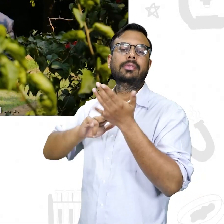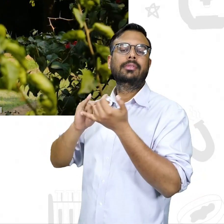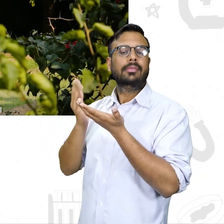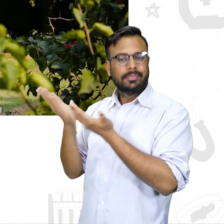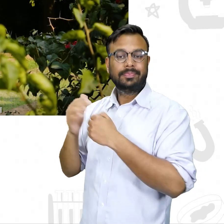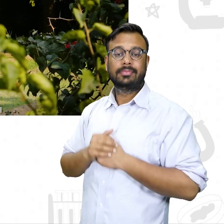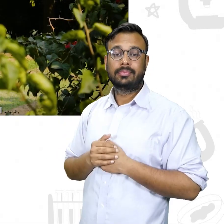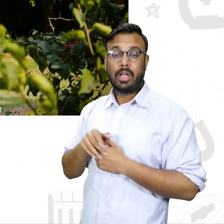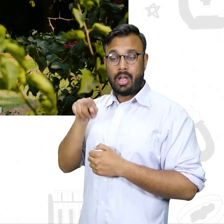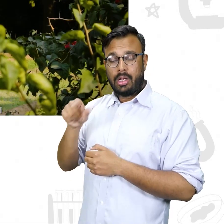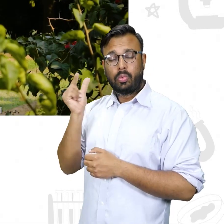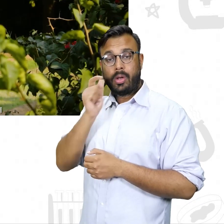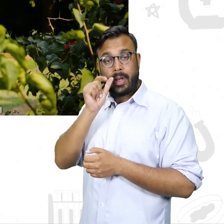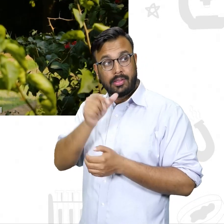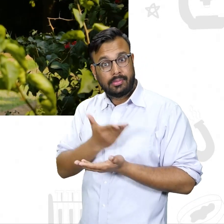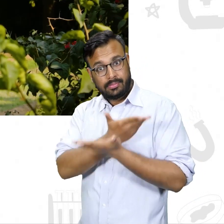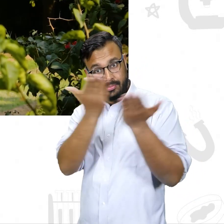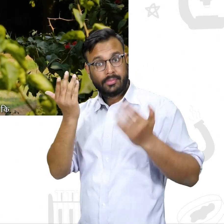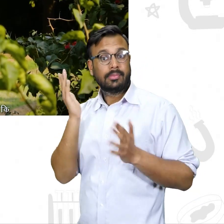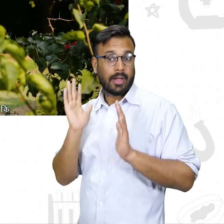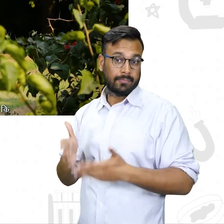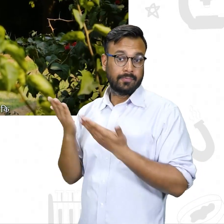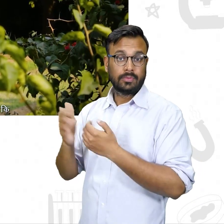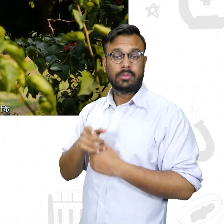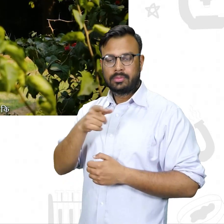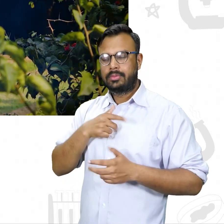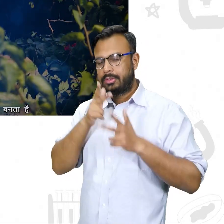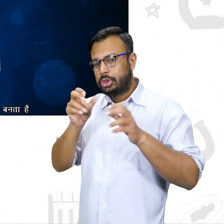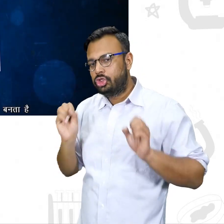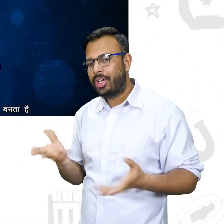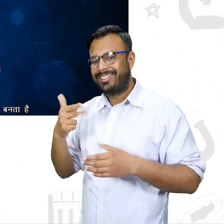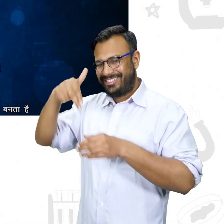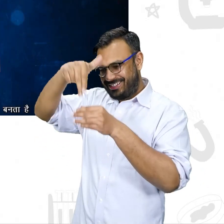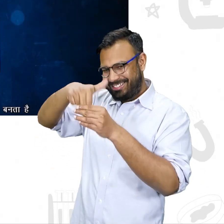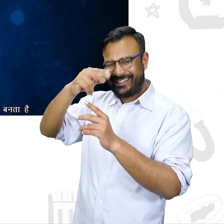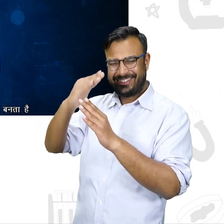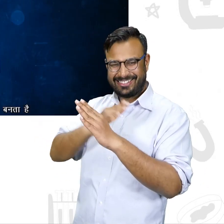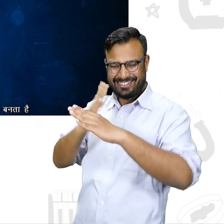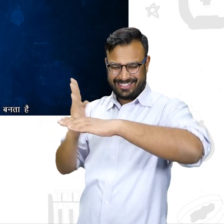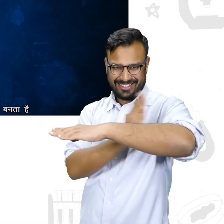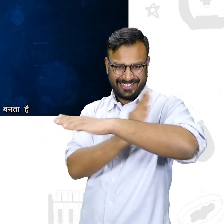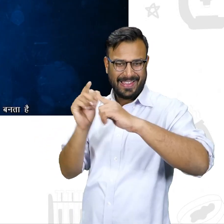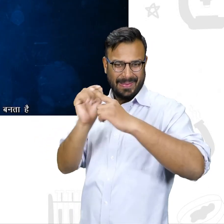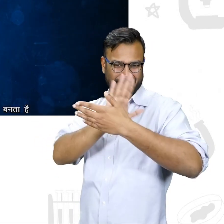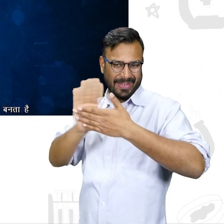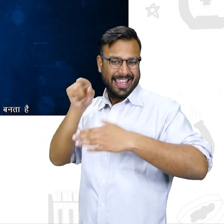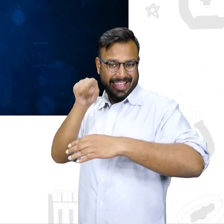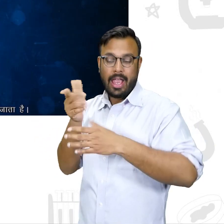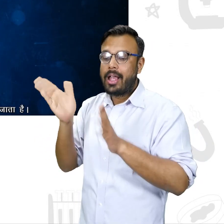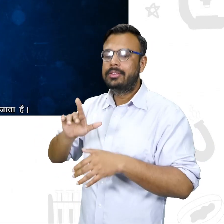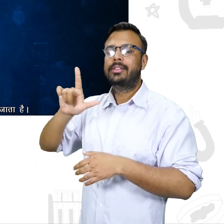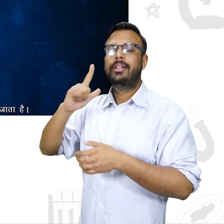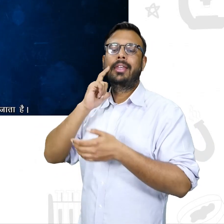Well, lichens are also useful to man. As I told you in the beginning, the litmus paper is made from the dye extracted from